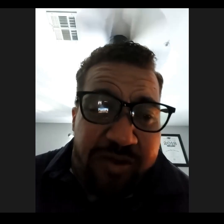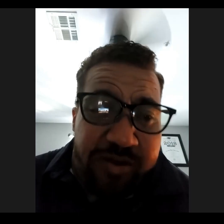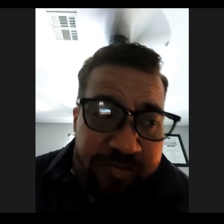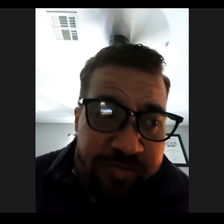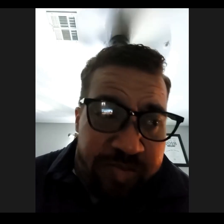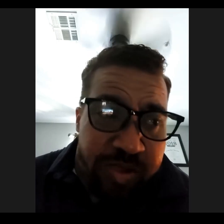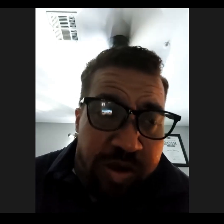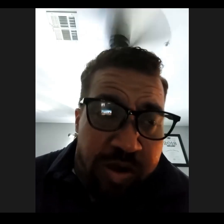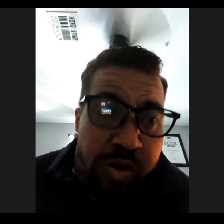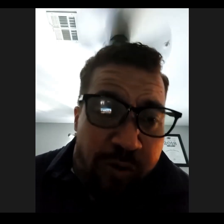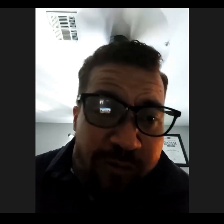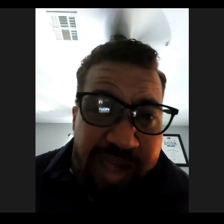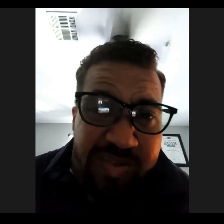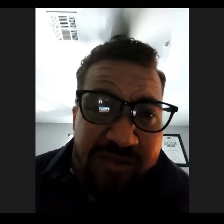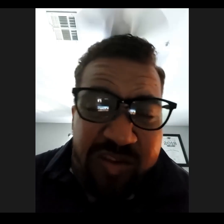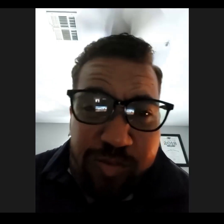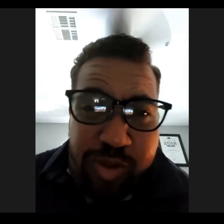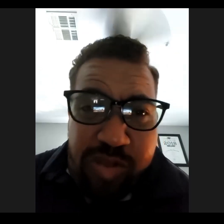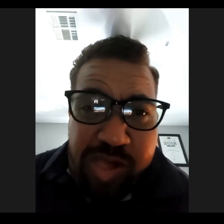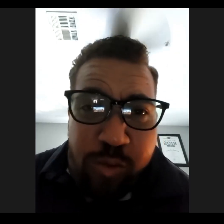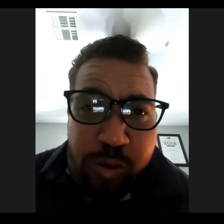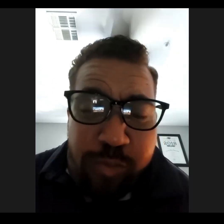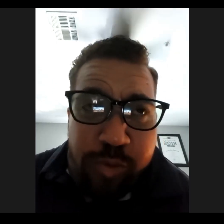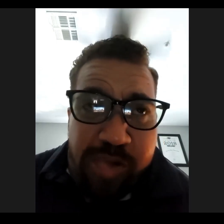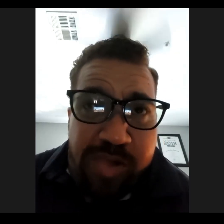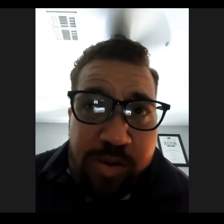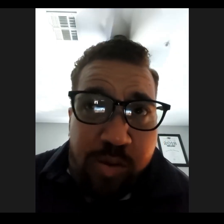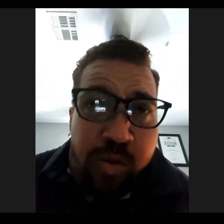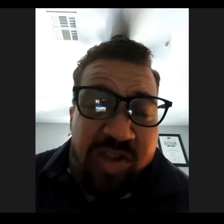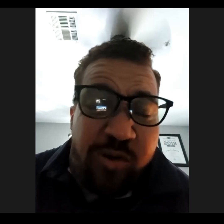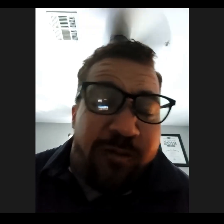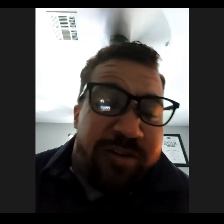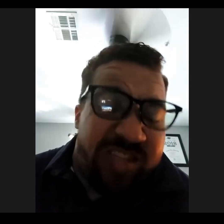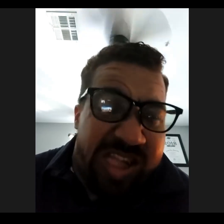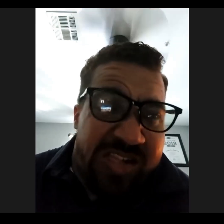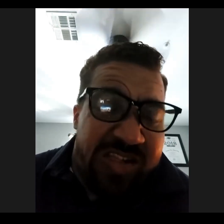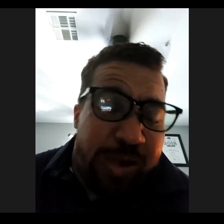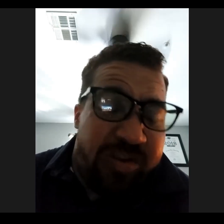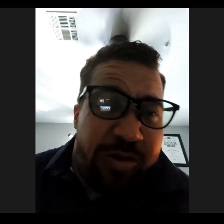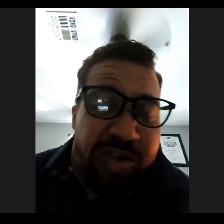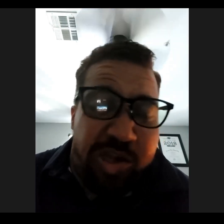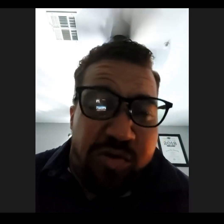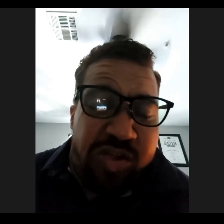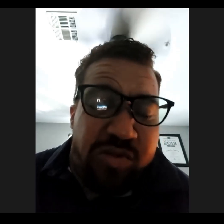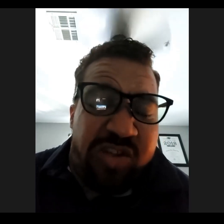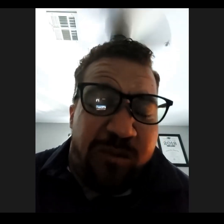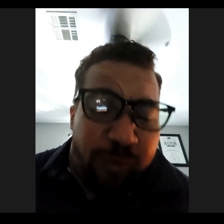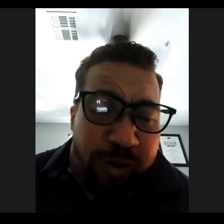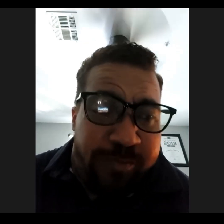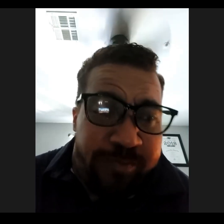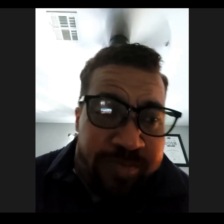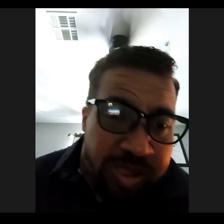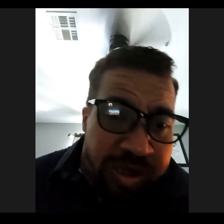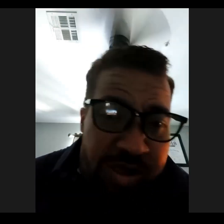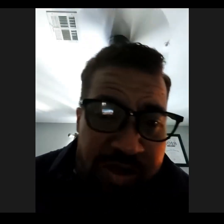have over at Diversibility Incorporated, which oversees Arizona Youth Leadership